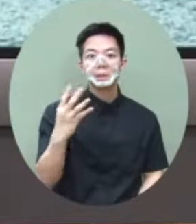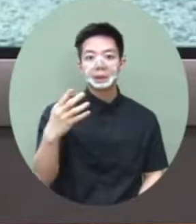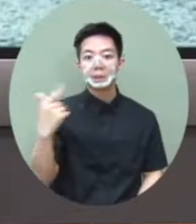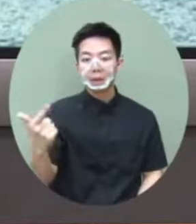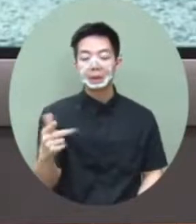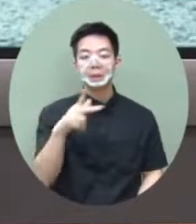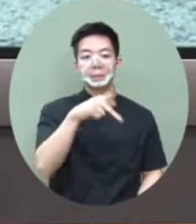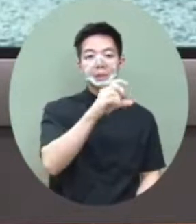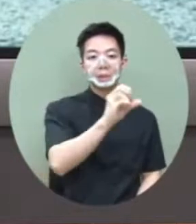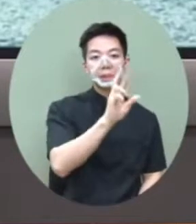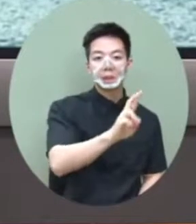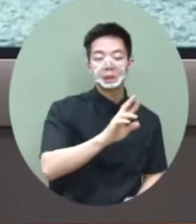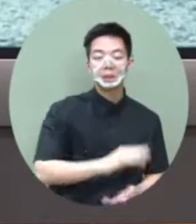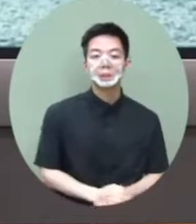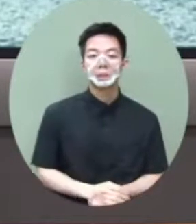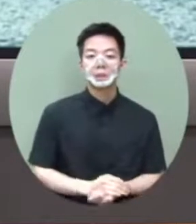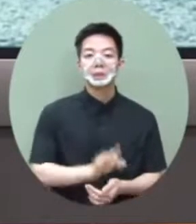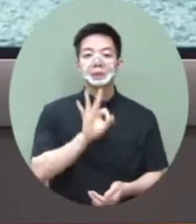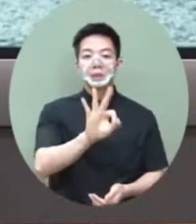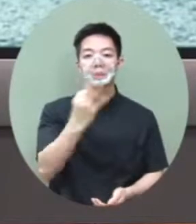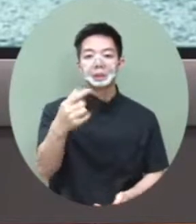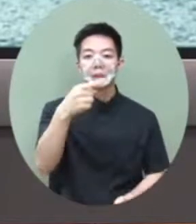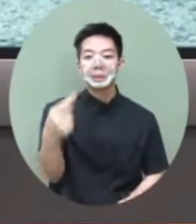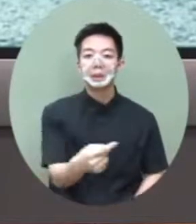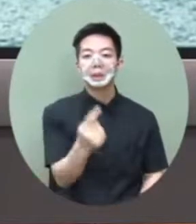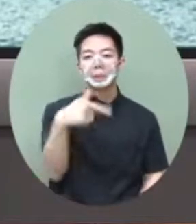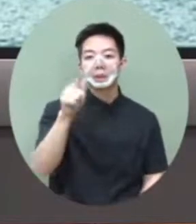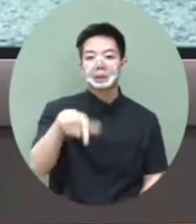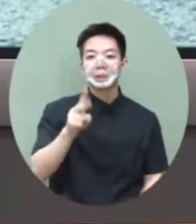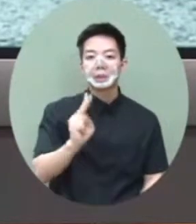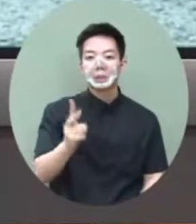666 cases or so that are PCR positive and